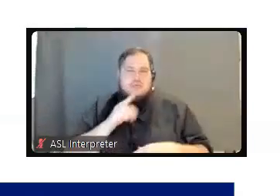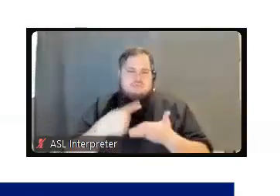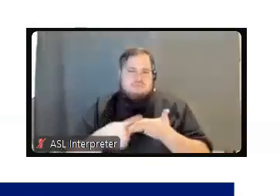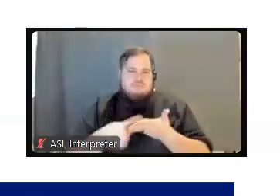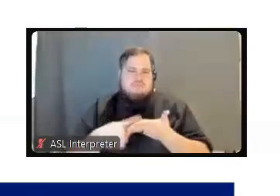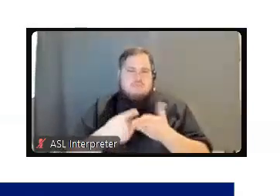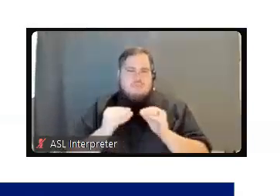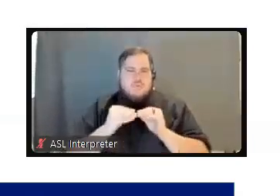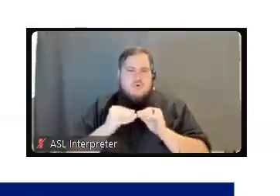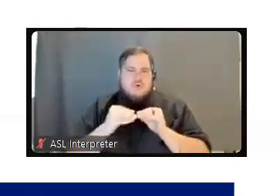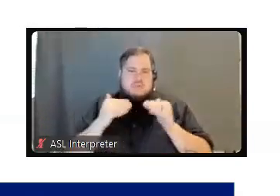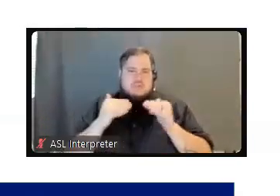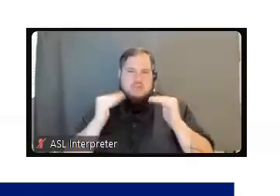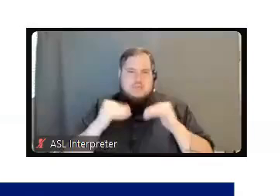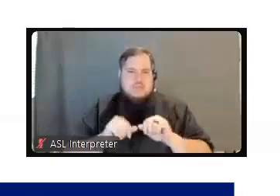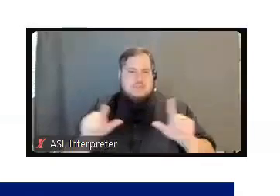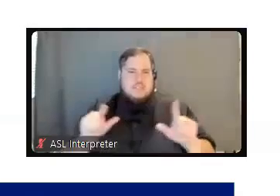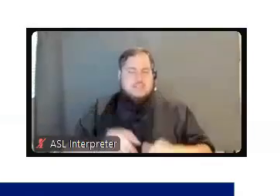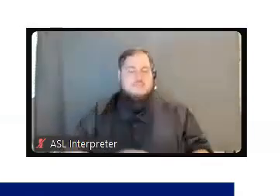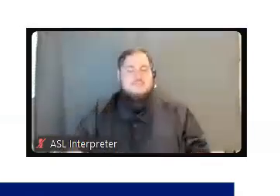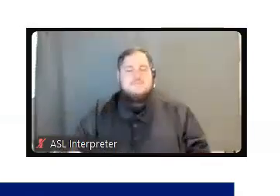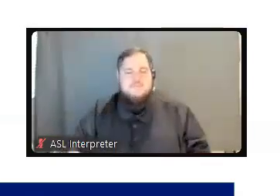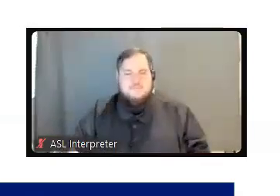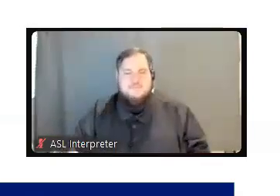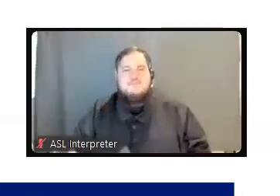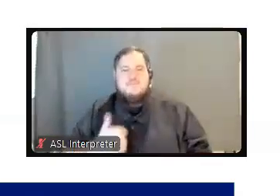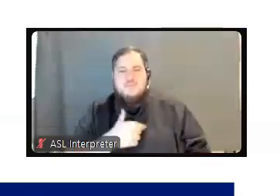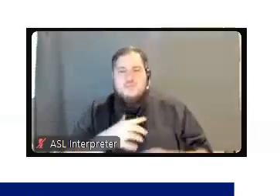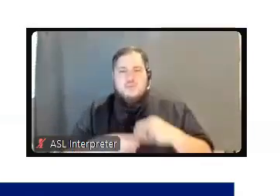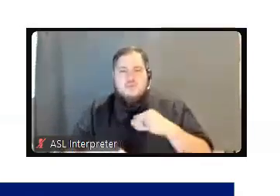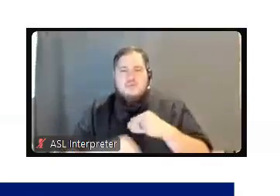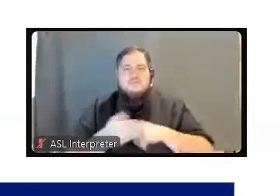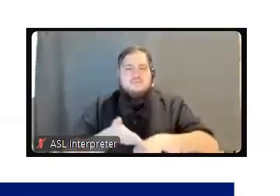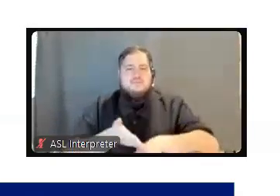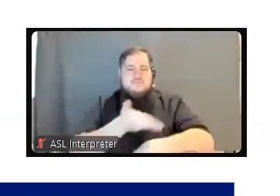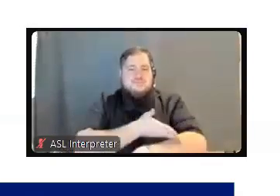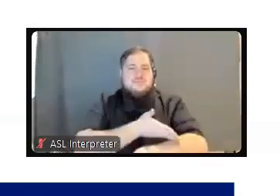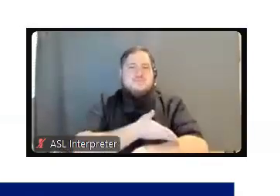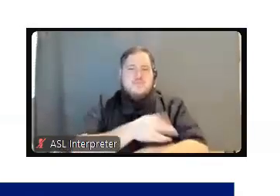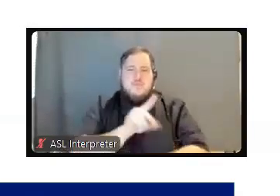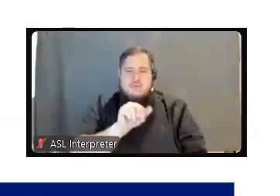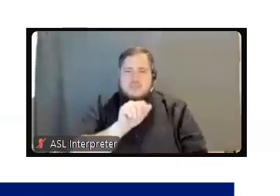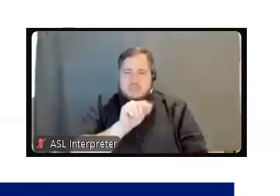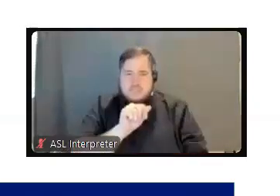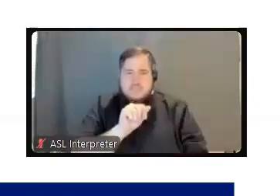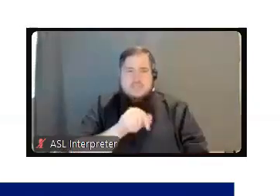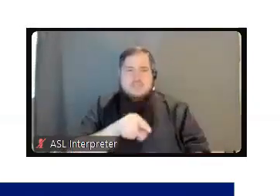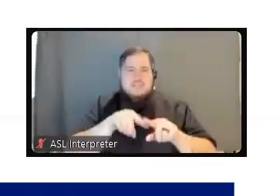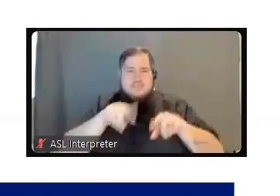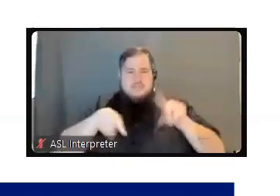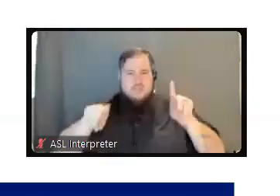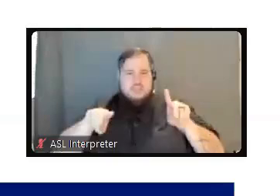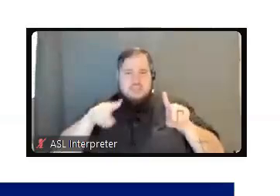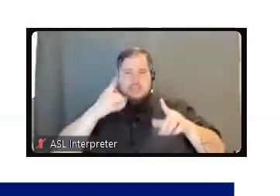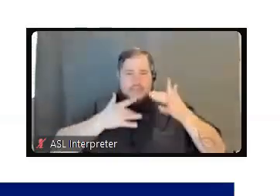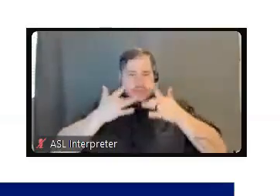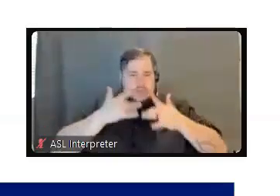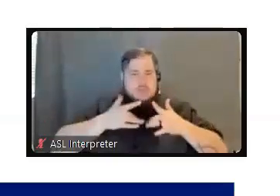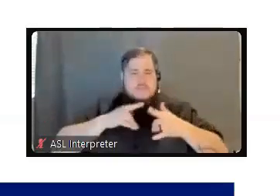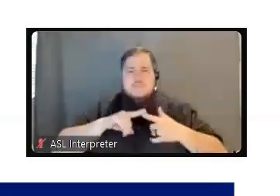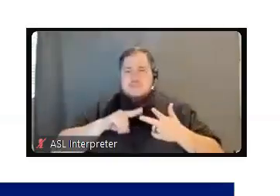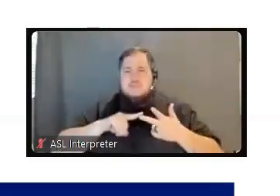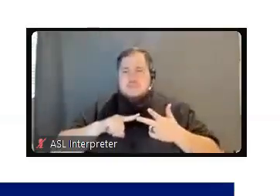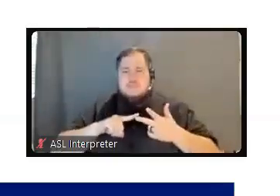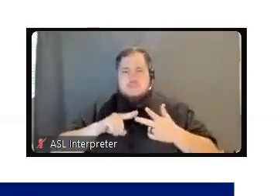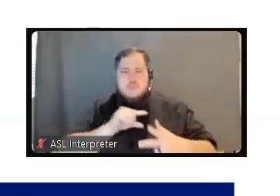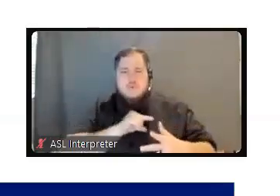So next item, improve metrics by adding data on demographic diversity gaps, quality of care, quality of life,